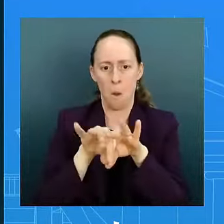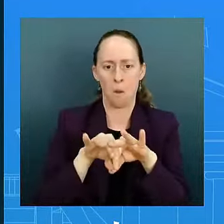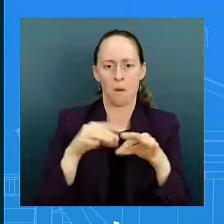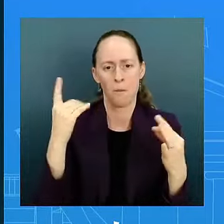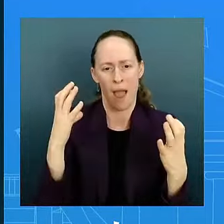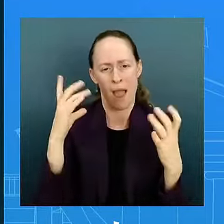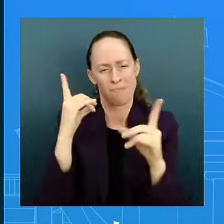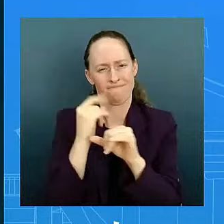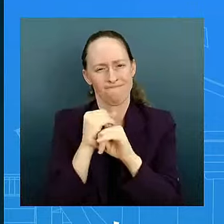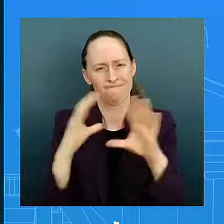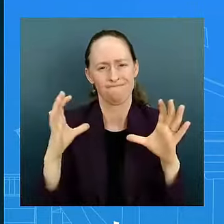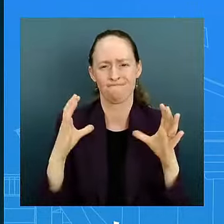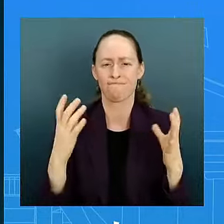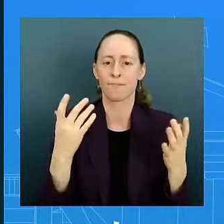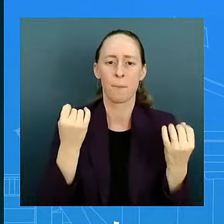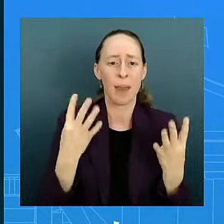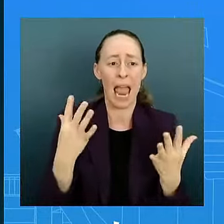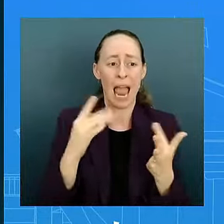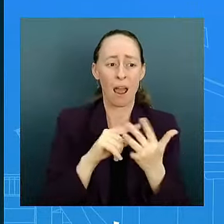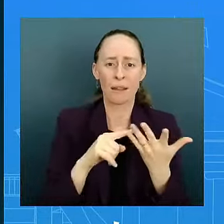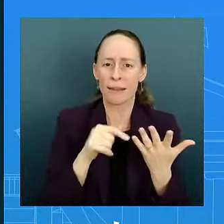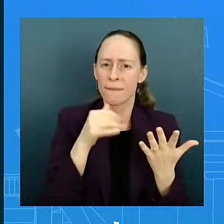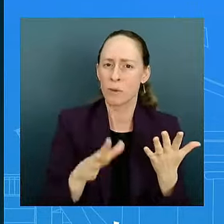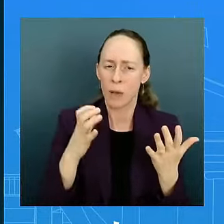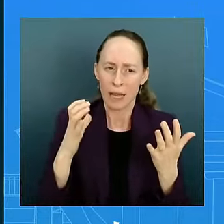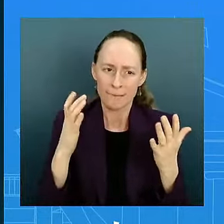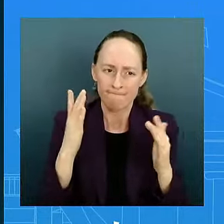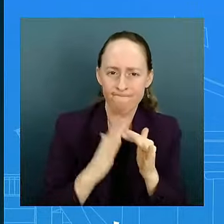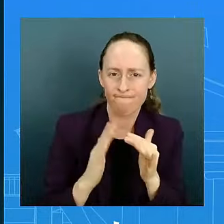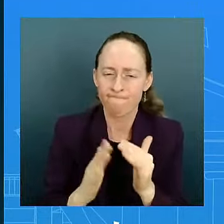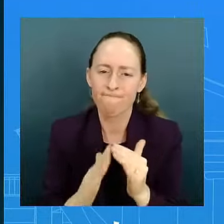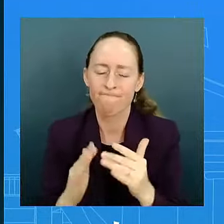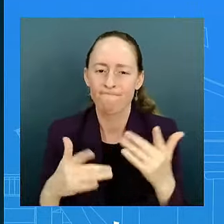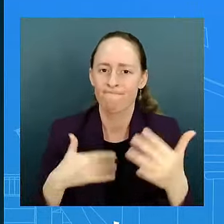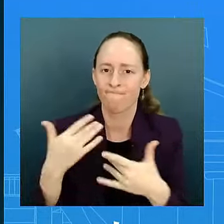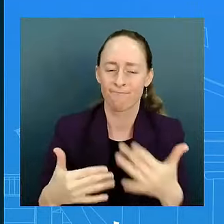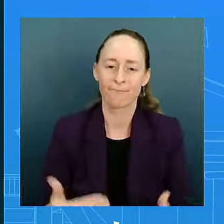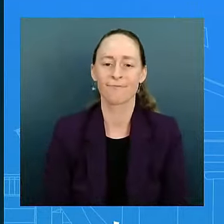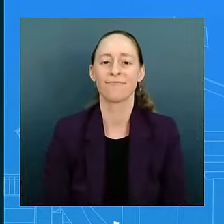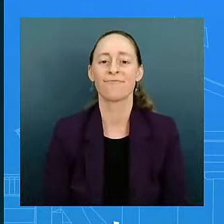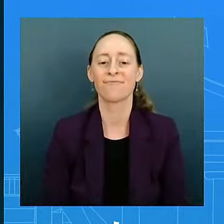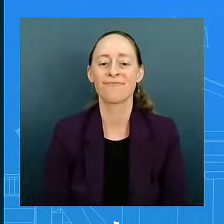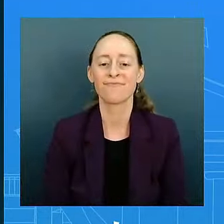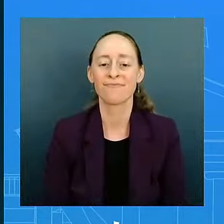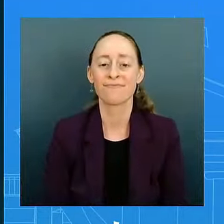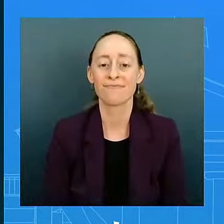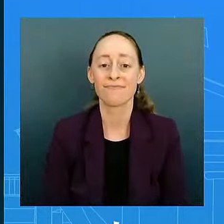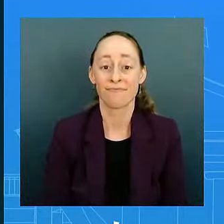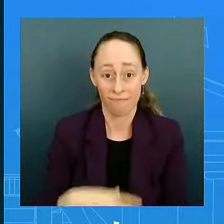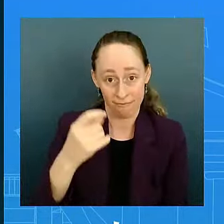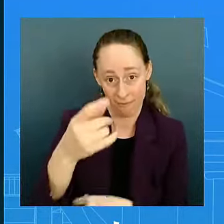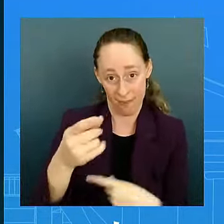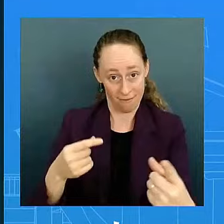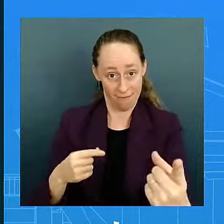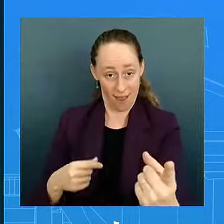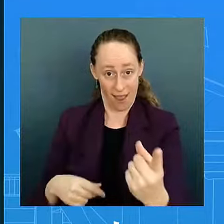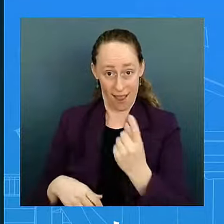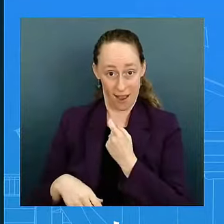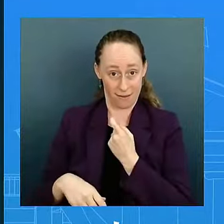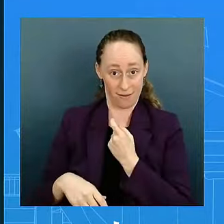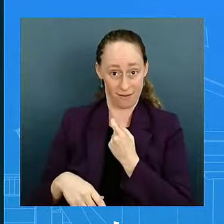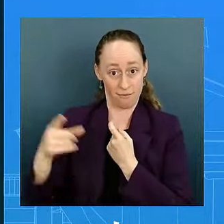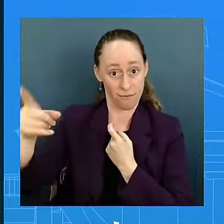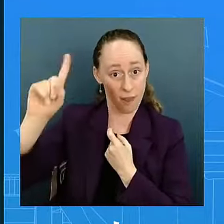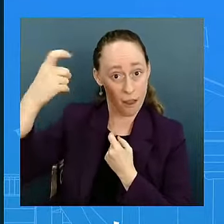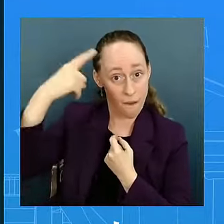for the American people more broadly. Look, if you're asking me if the vice president sought the president's advice, she did. And